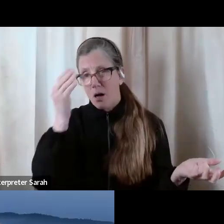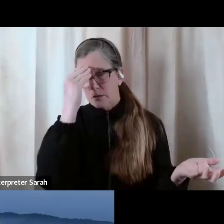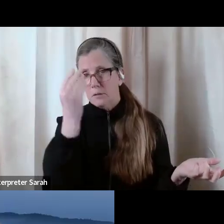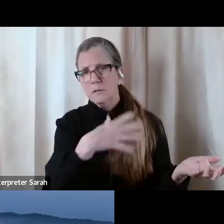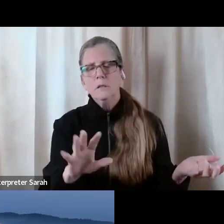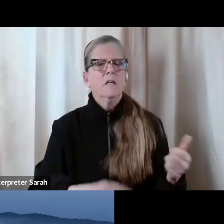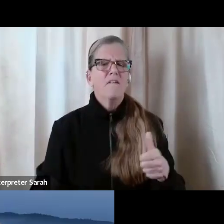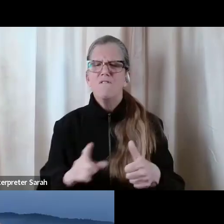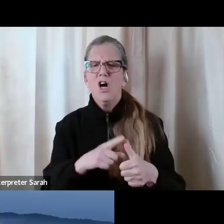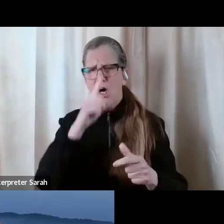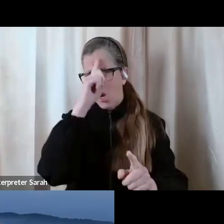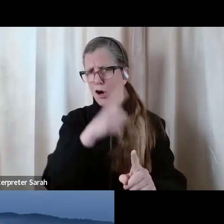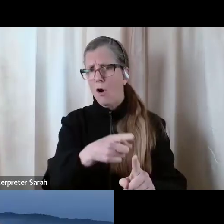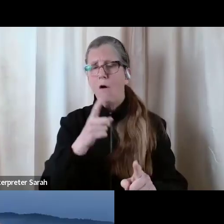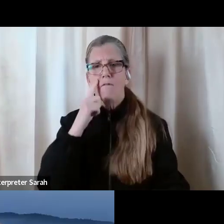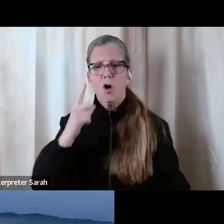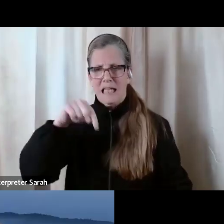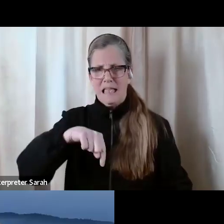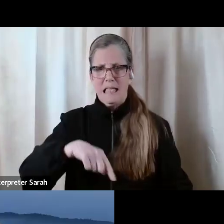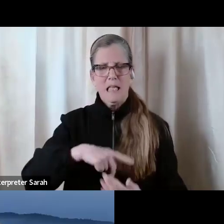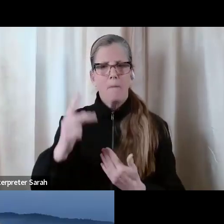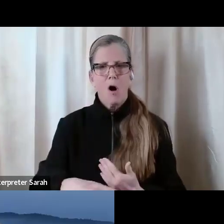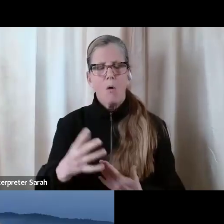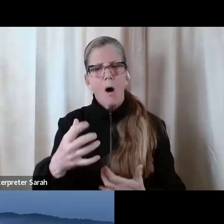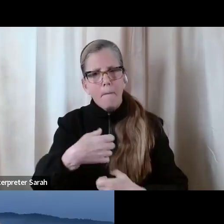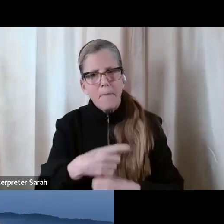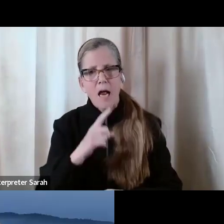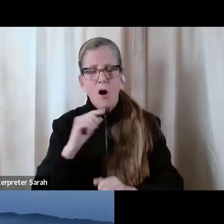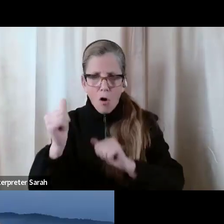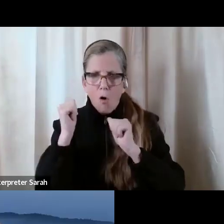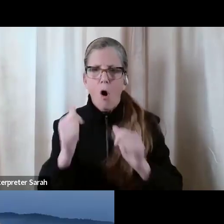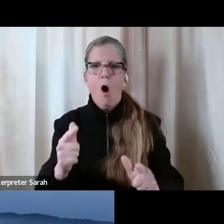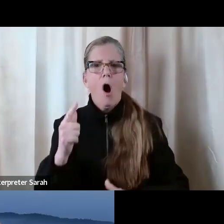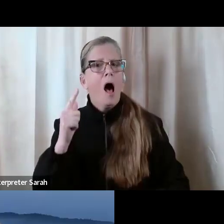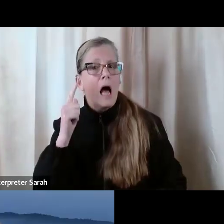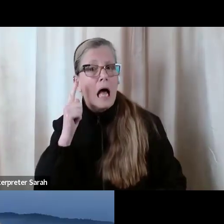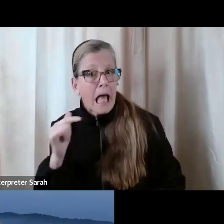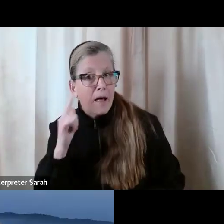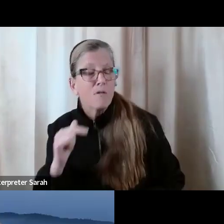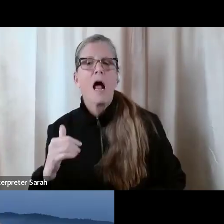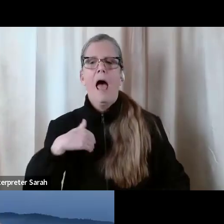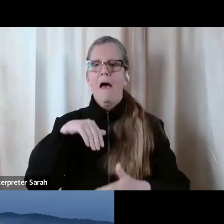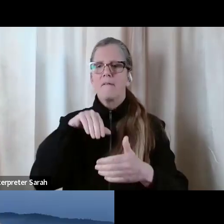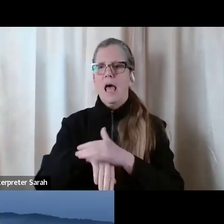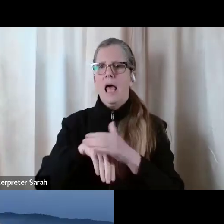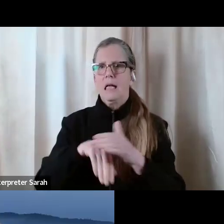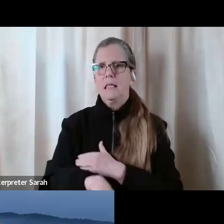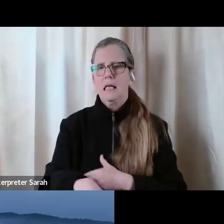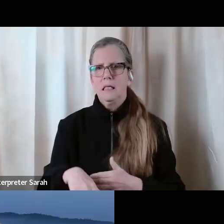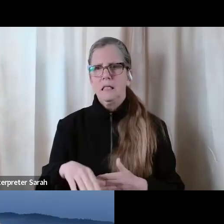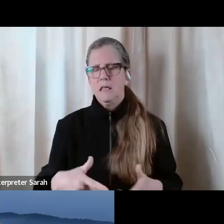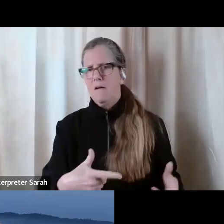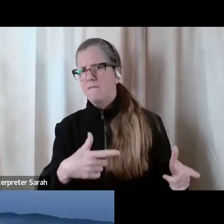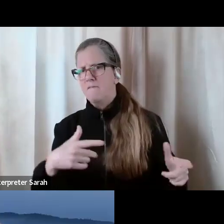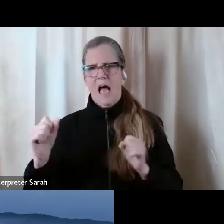first goal of Broadband for All is to ensure that all Californians have access to high performance broadband at homes,